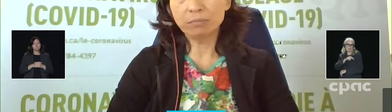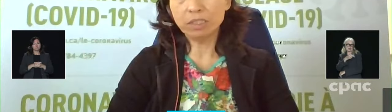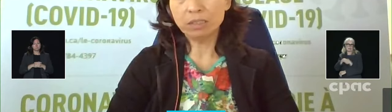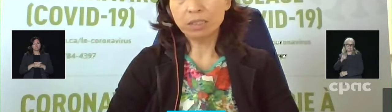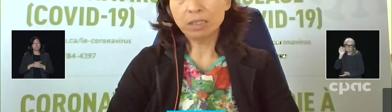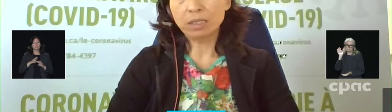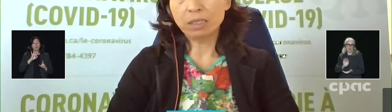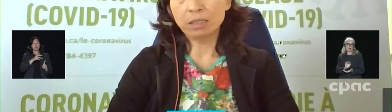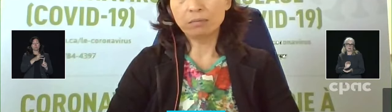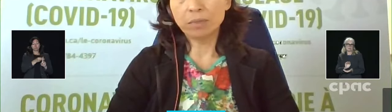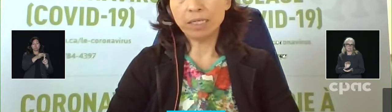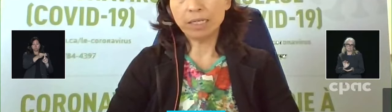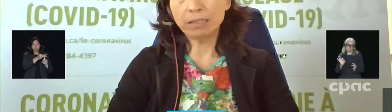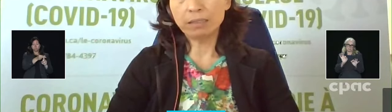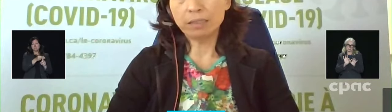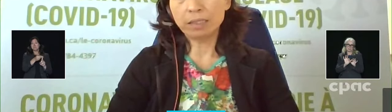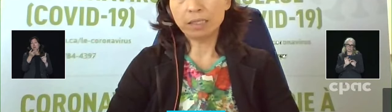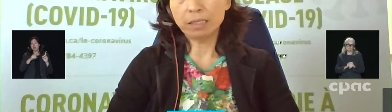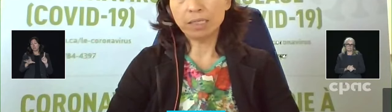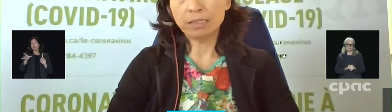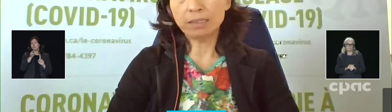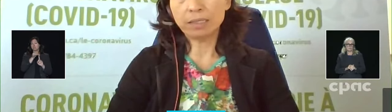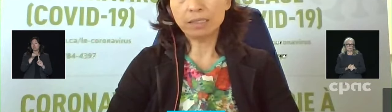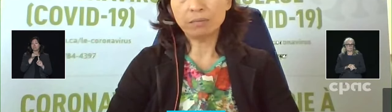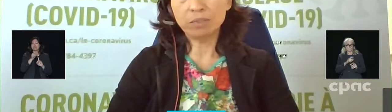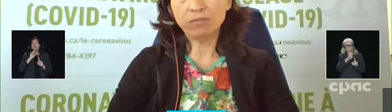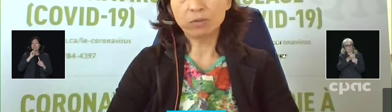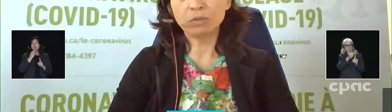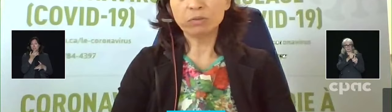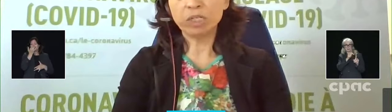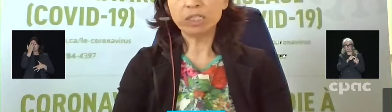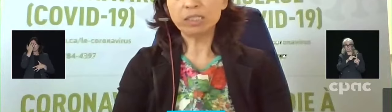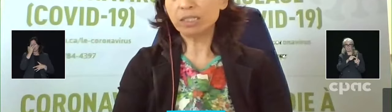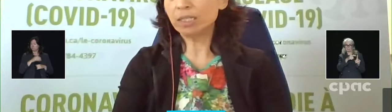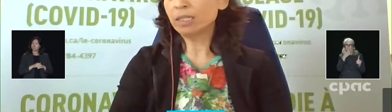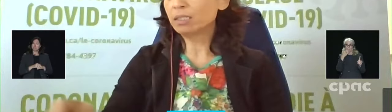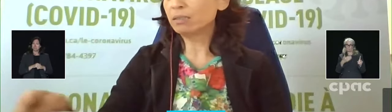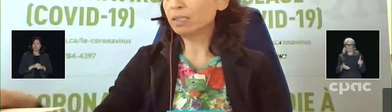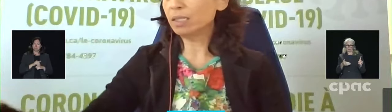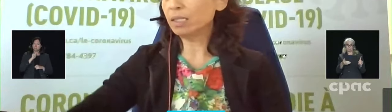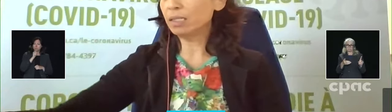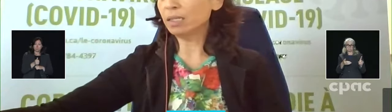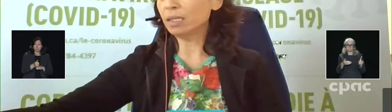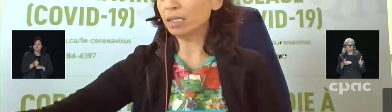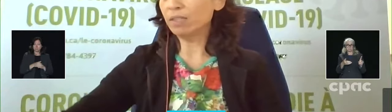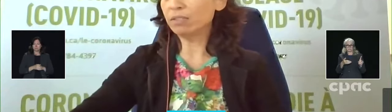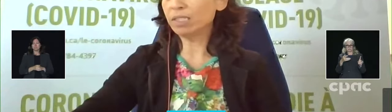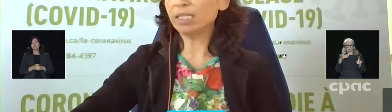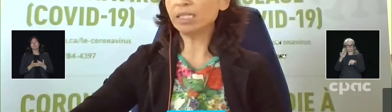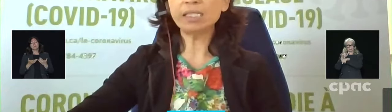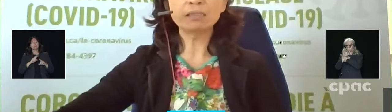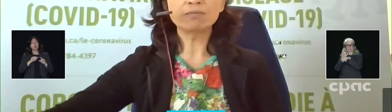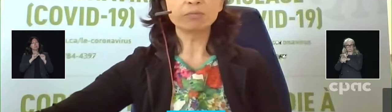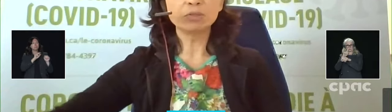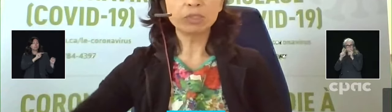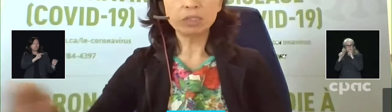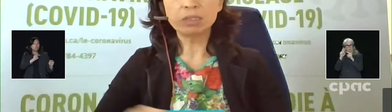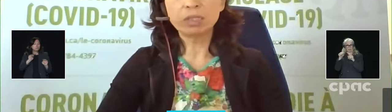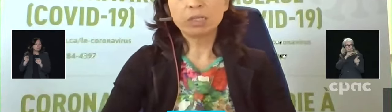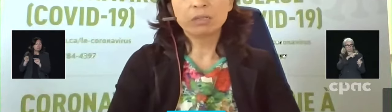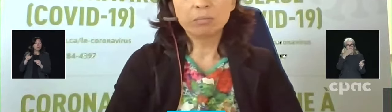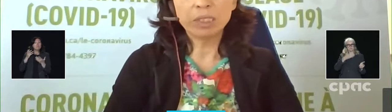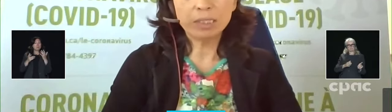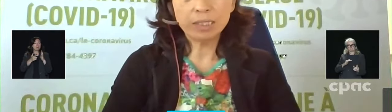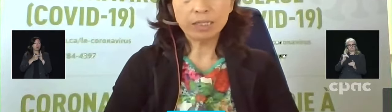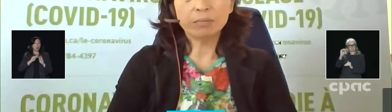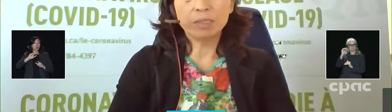severe outcomes. And as I said before, we will monitor to see if there is any need for